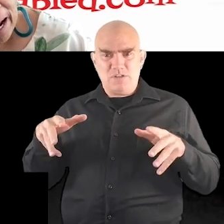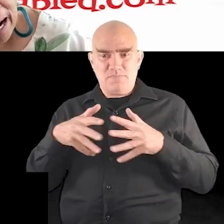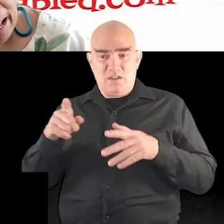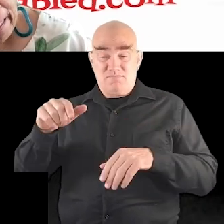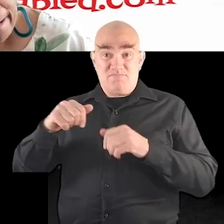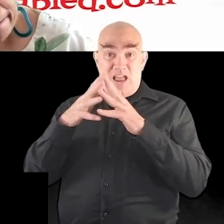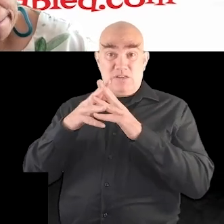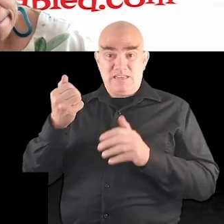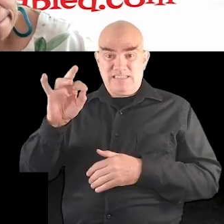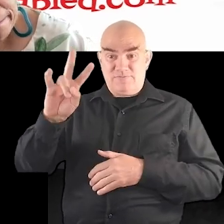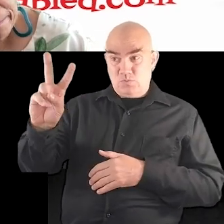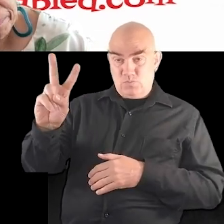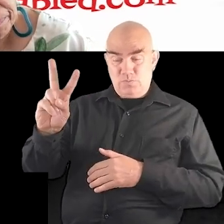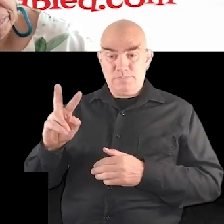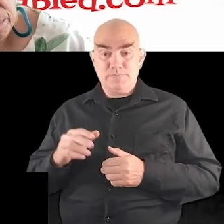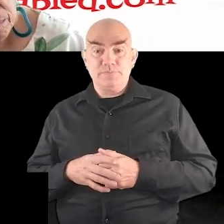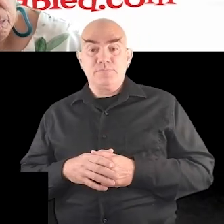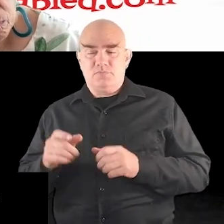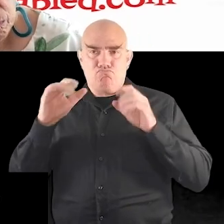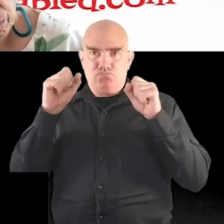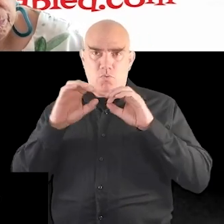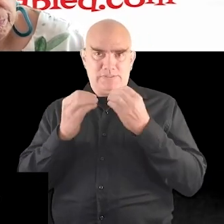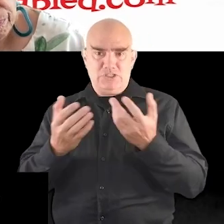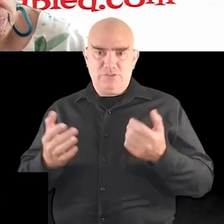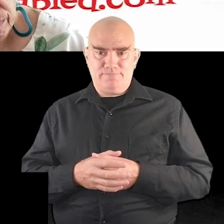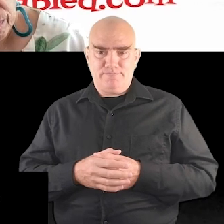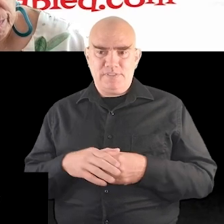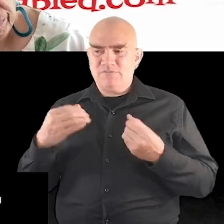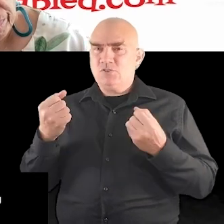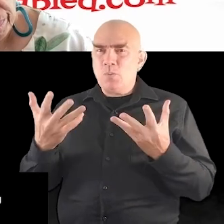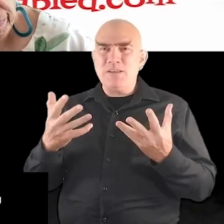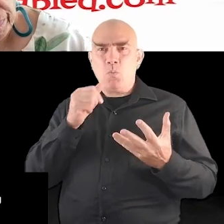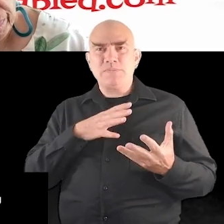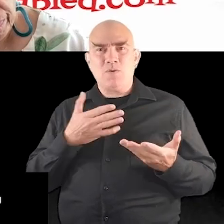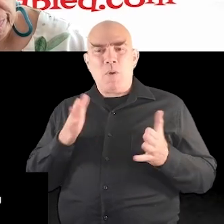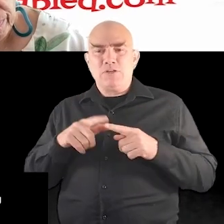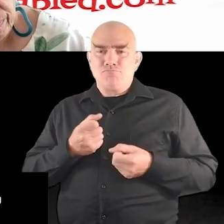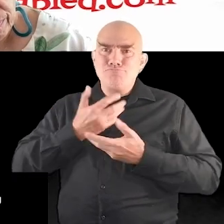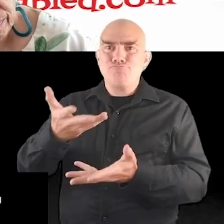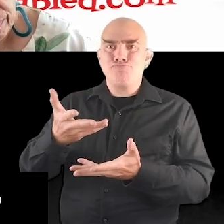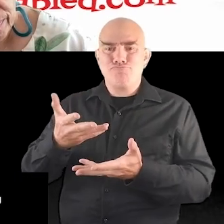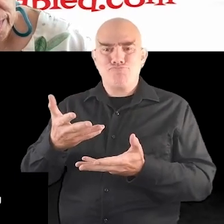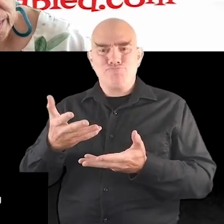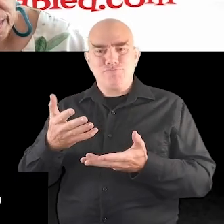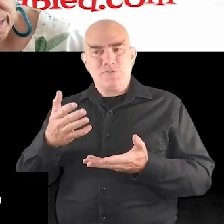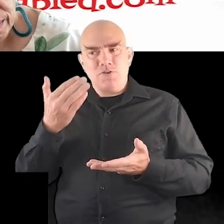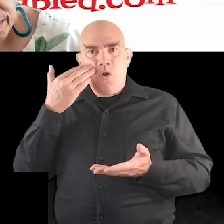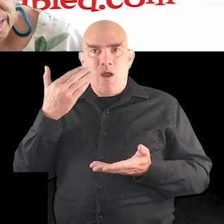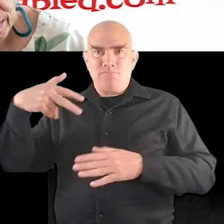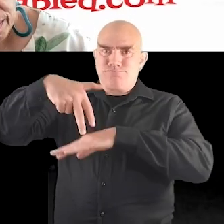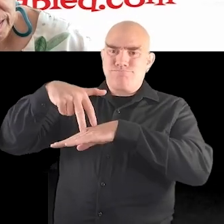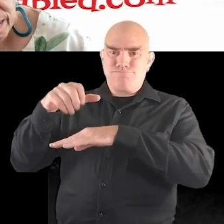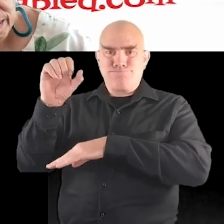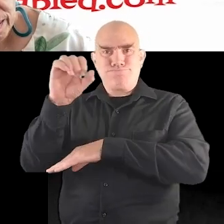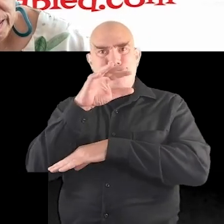Wheelchair America, but it was founded in 1972. It's a phenomenal organization that gives so many women a voice,